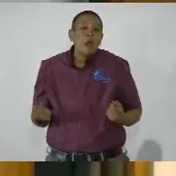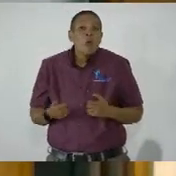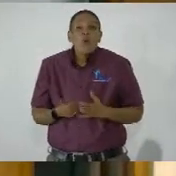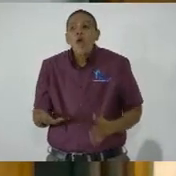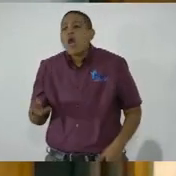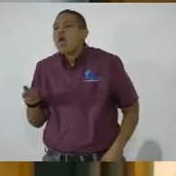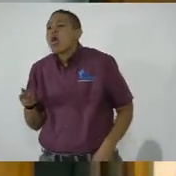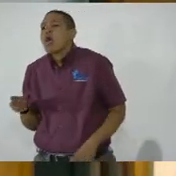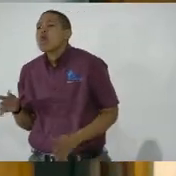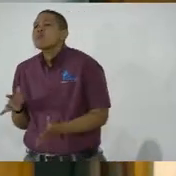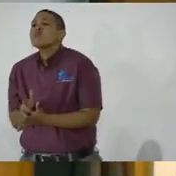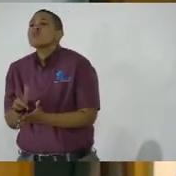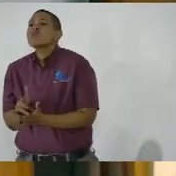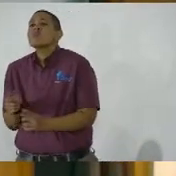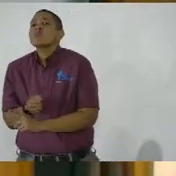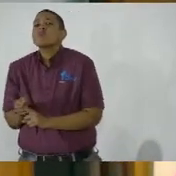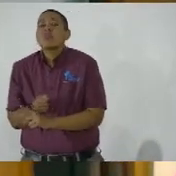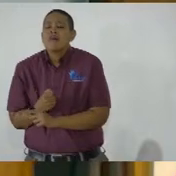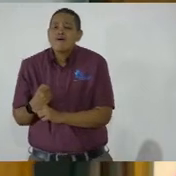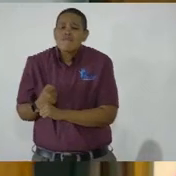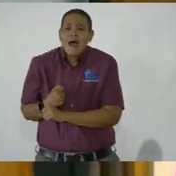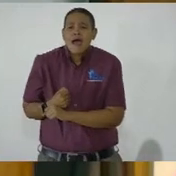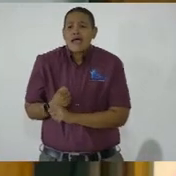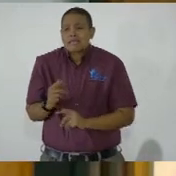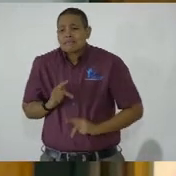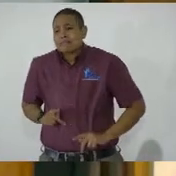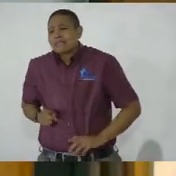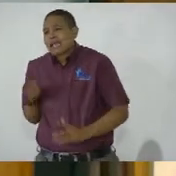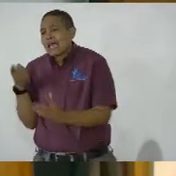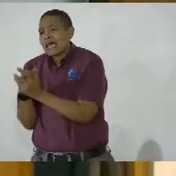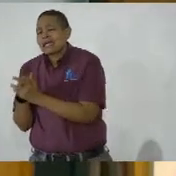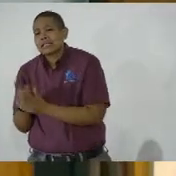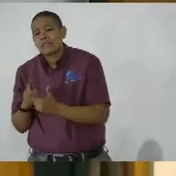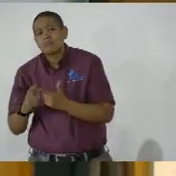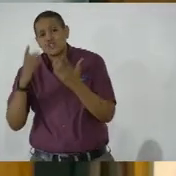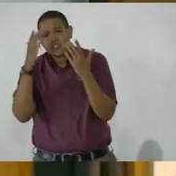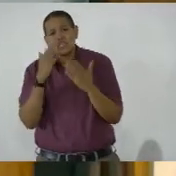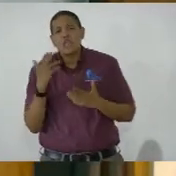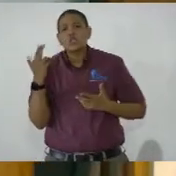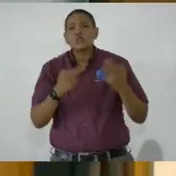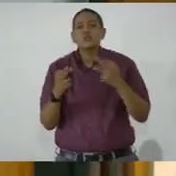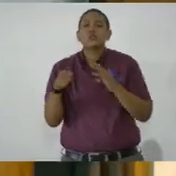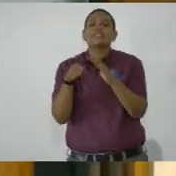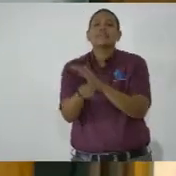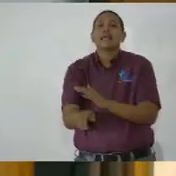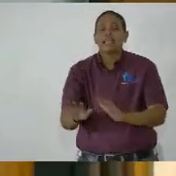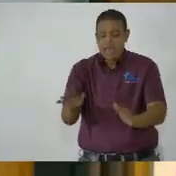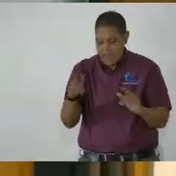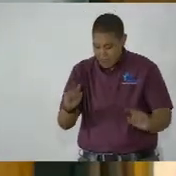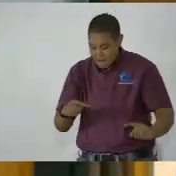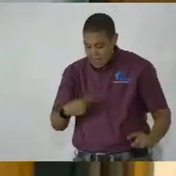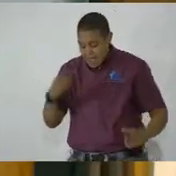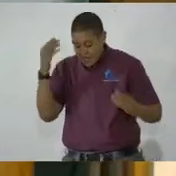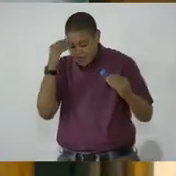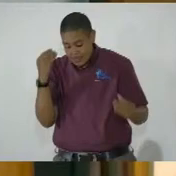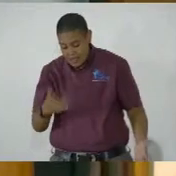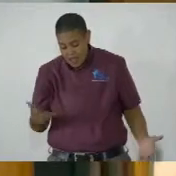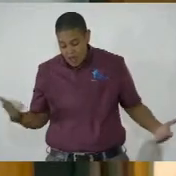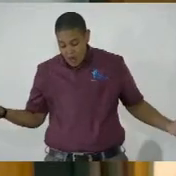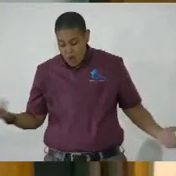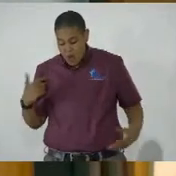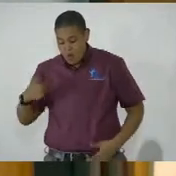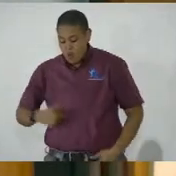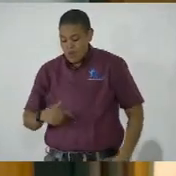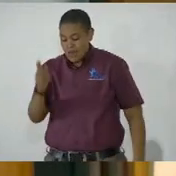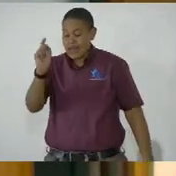to abuses, fights, physical attacks, and sadly, shootings and killings. And I say, Madam Speaker, we